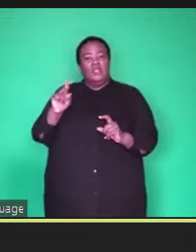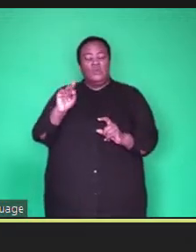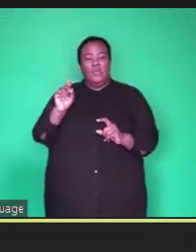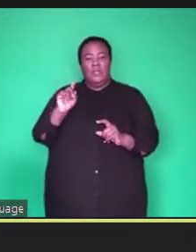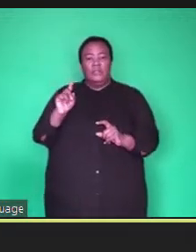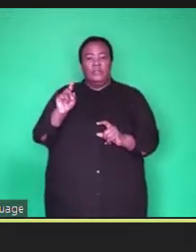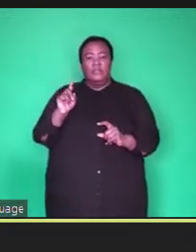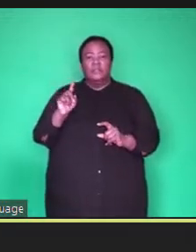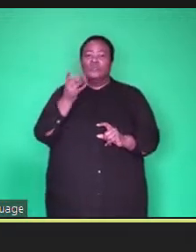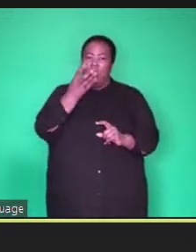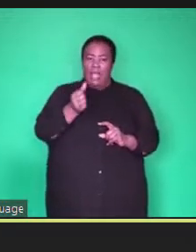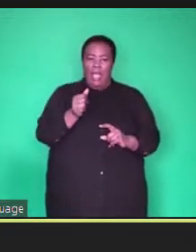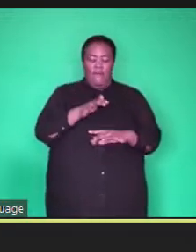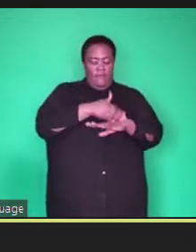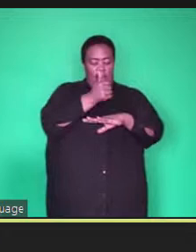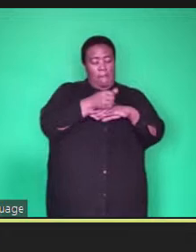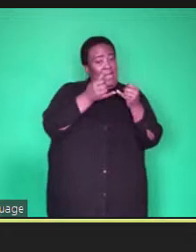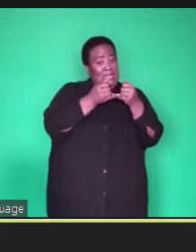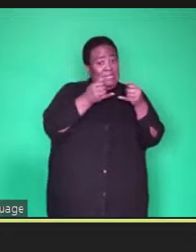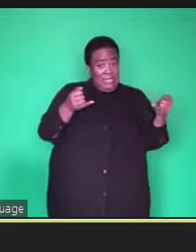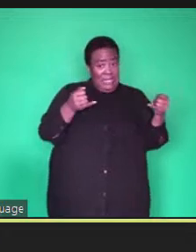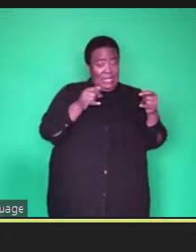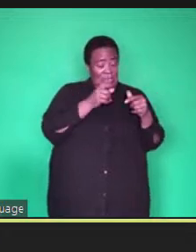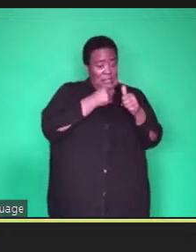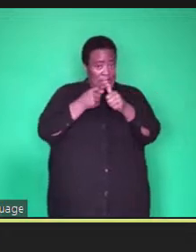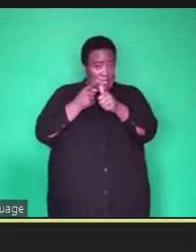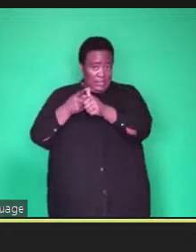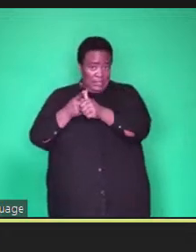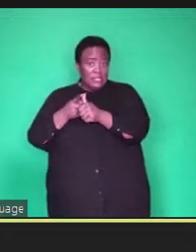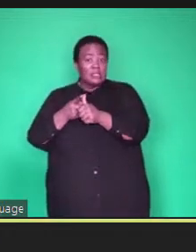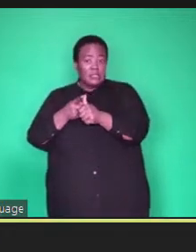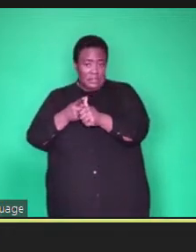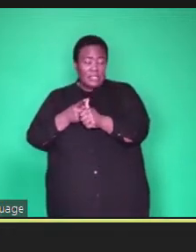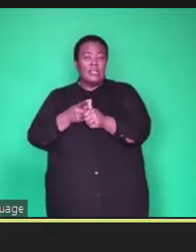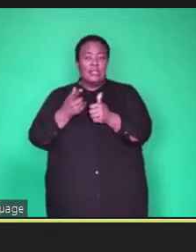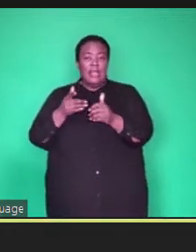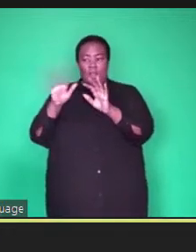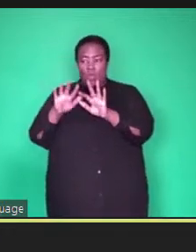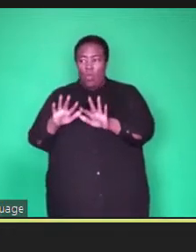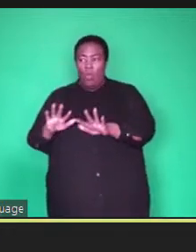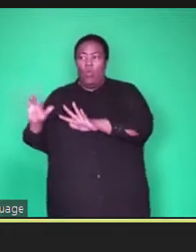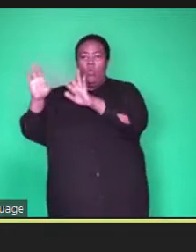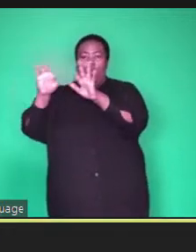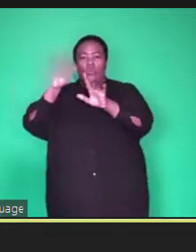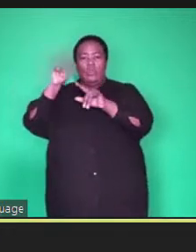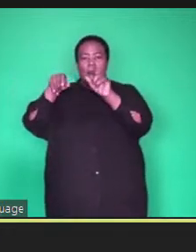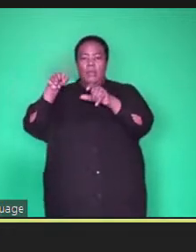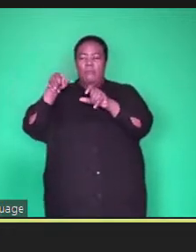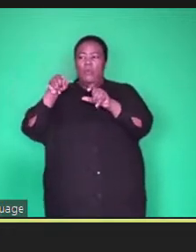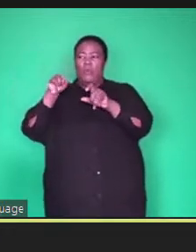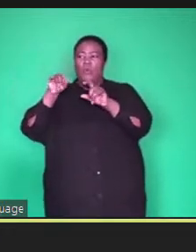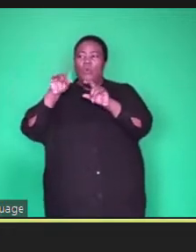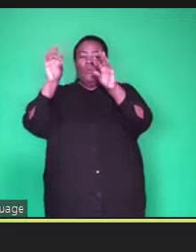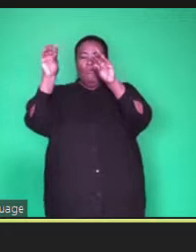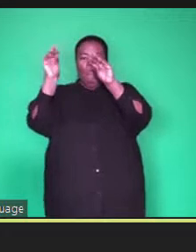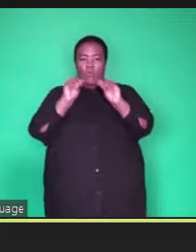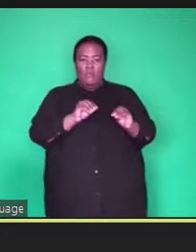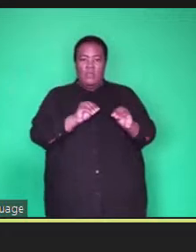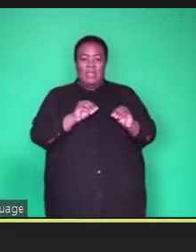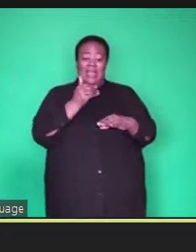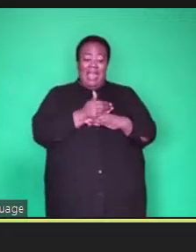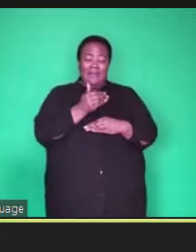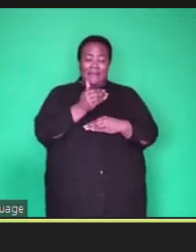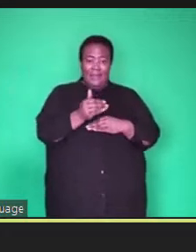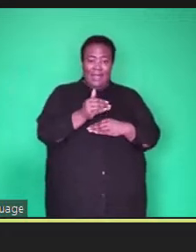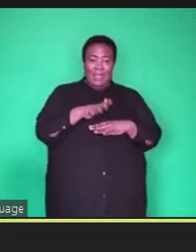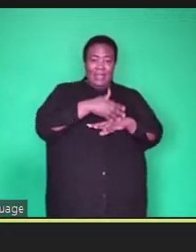there's a baseline census, and then everybody moving in after that baseline census